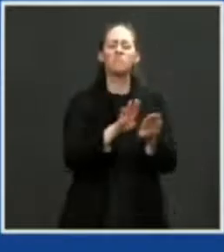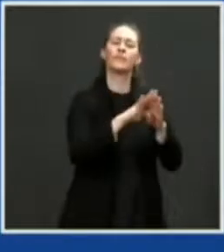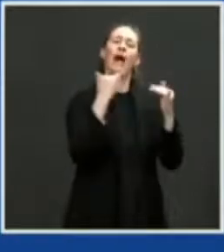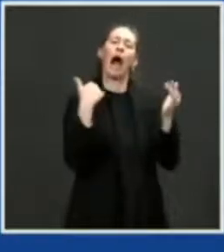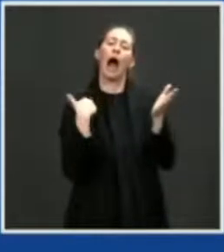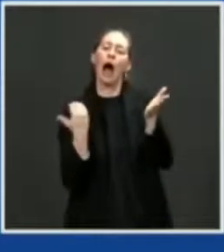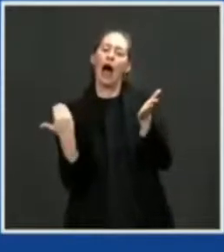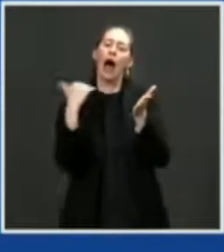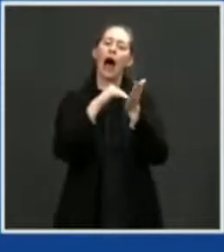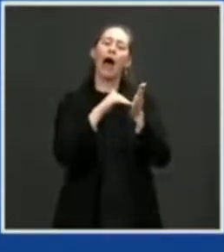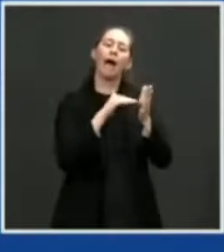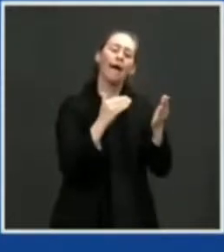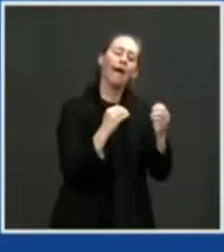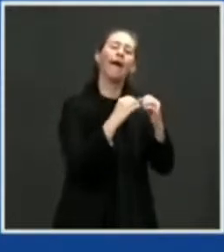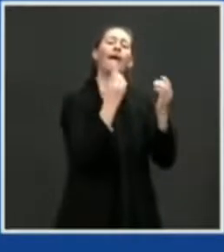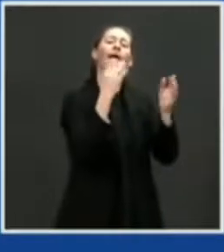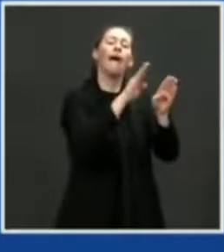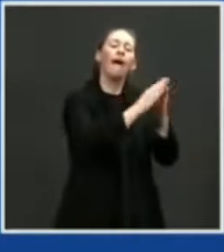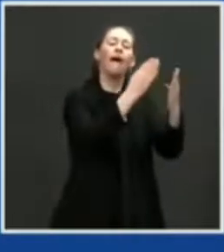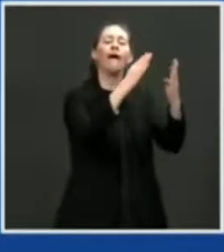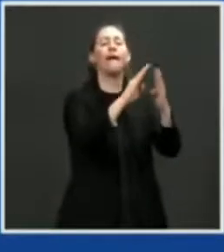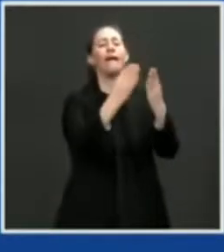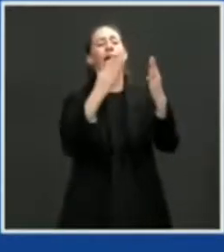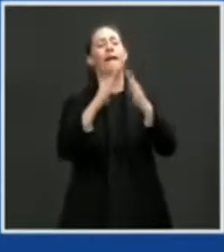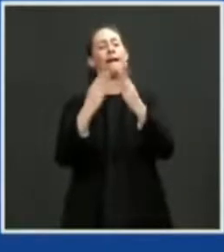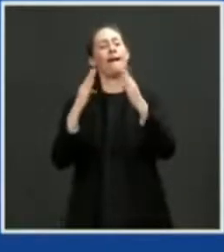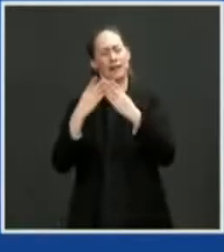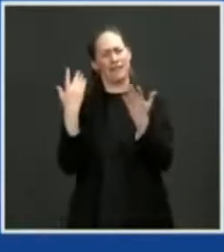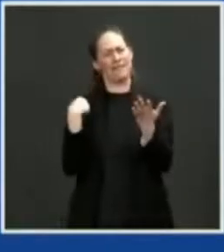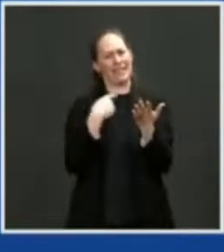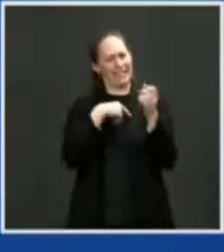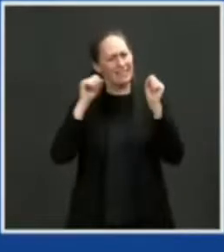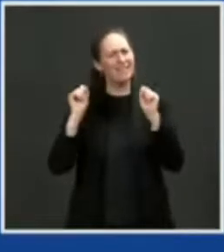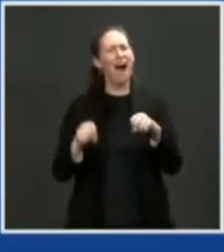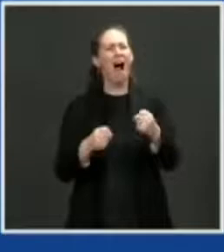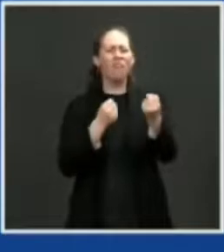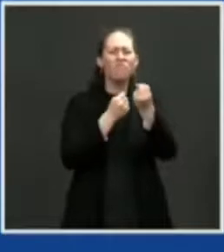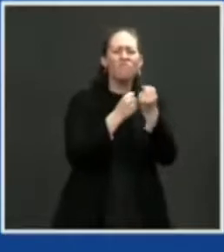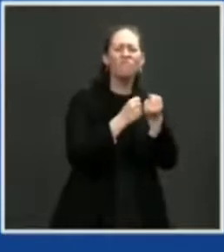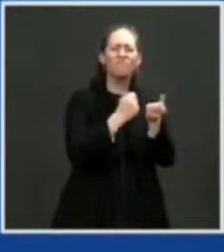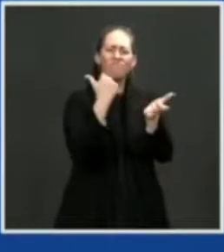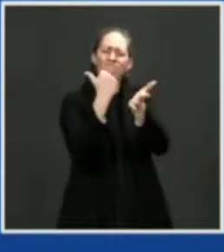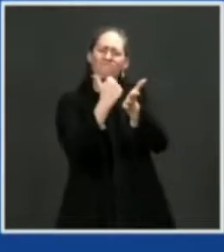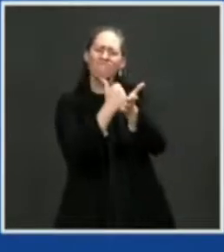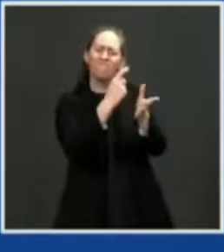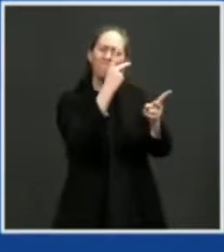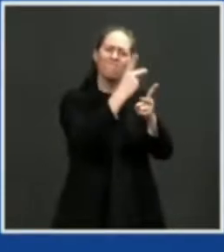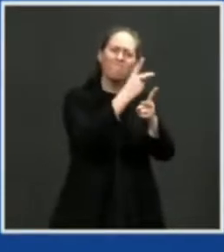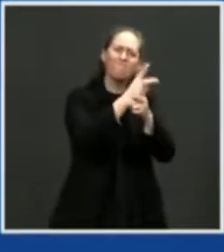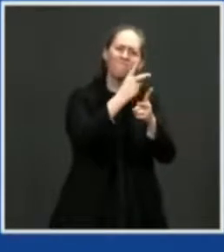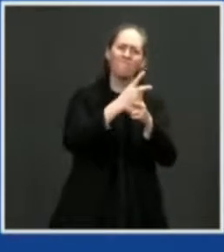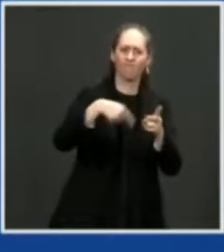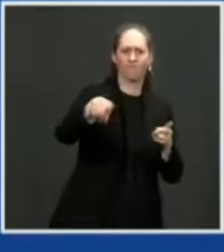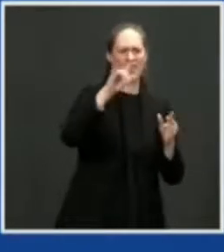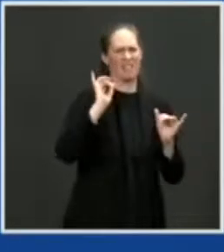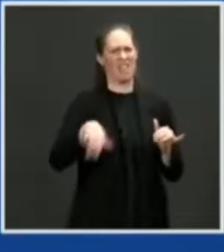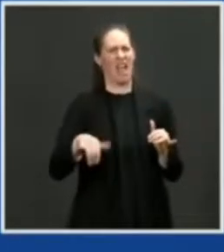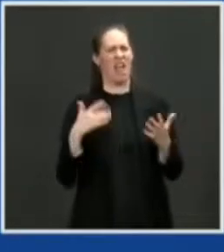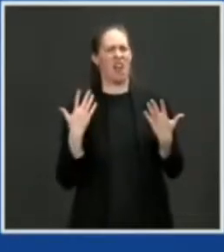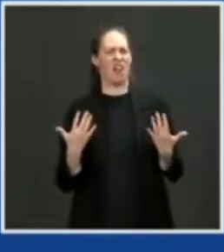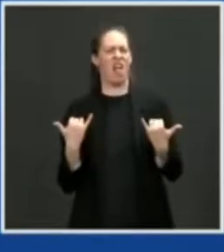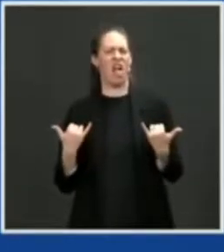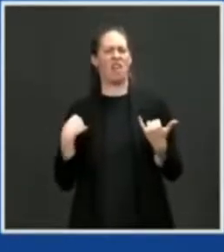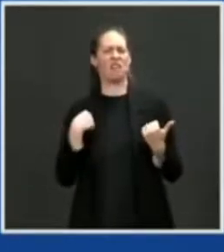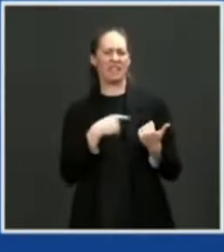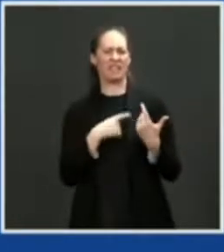rebuild the system that can accommodate what is happening today. Build back better. I'd like to think it's because I'm a nice guy, but